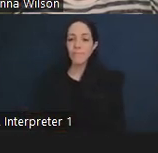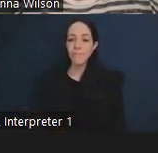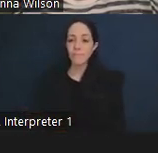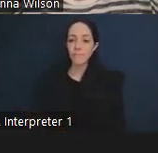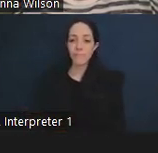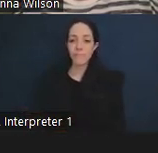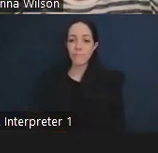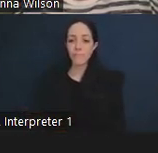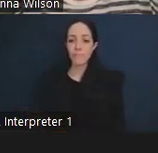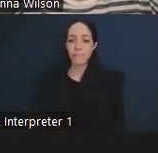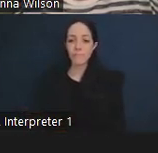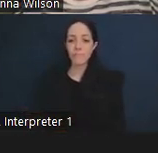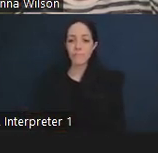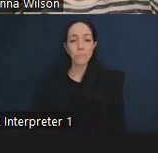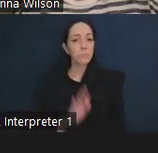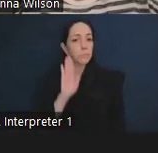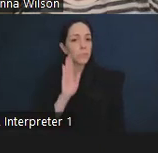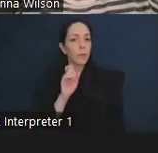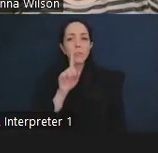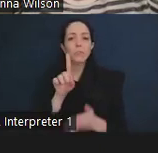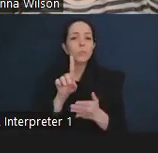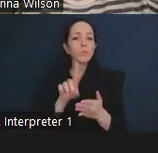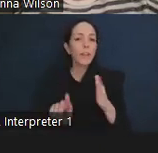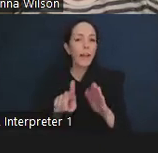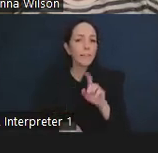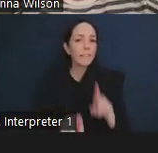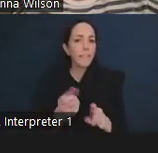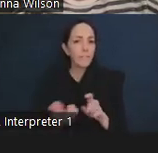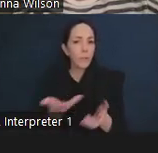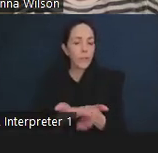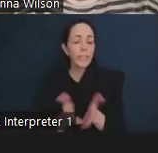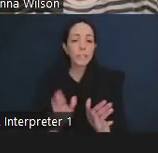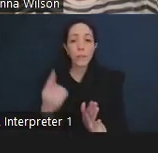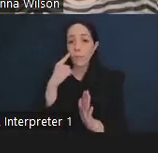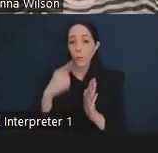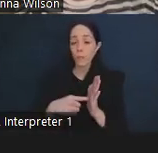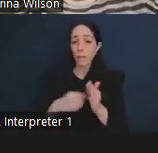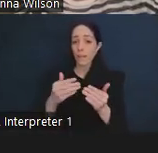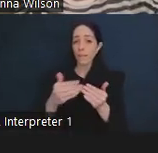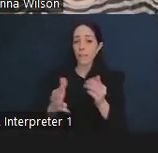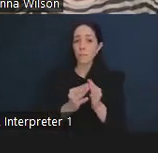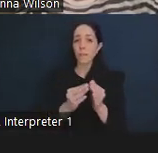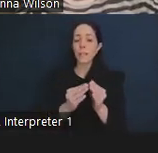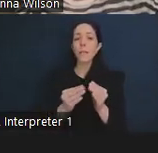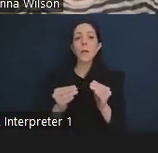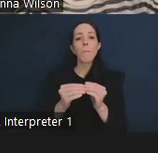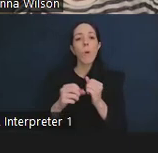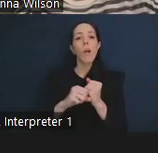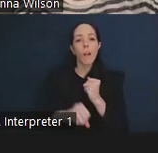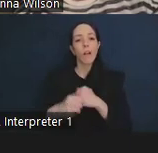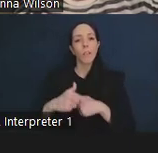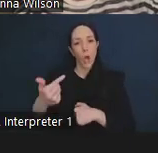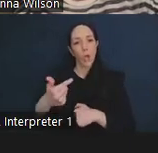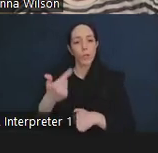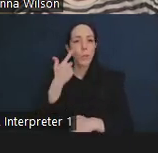I want to just check in about a couple of things. Our next meeting is a retreat, so it's a longer meeting. We'll be in